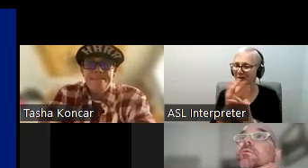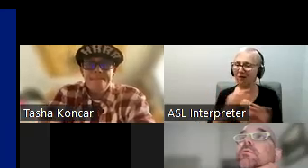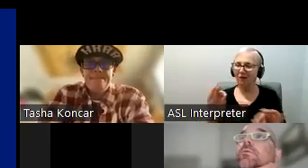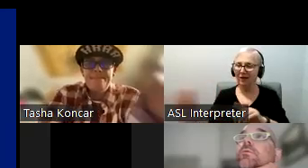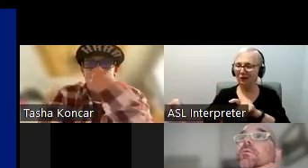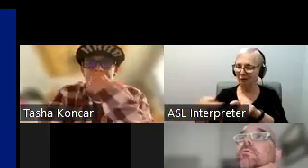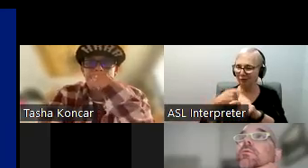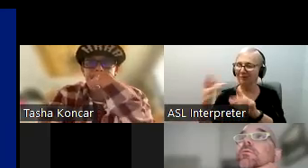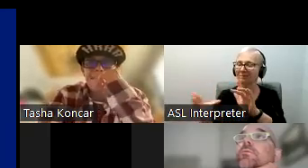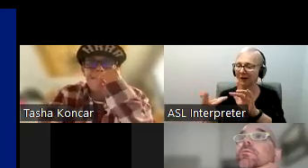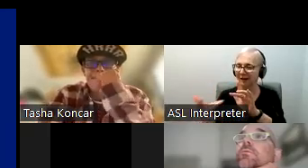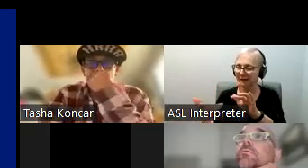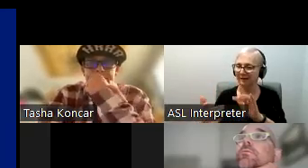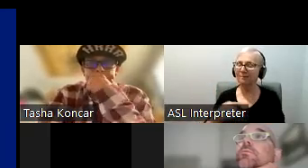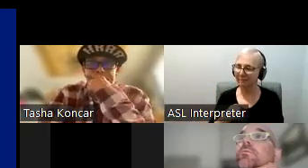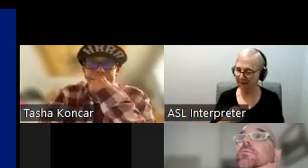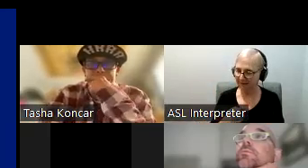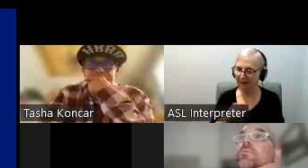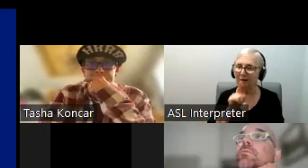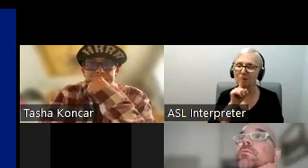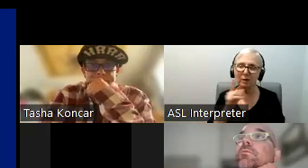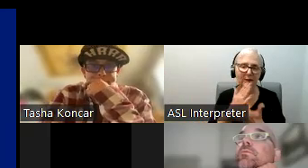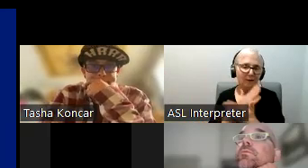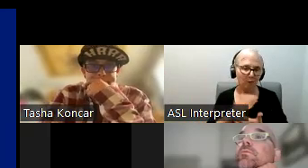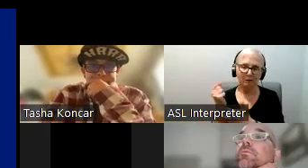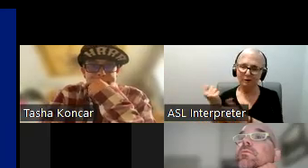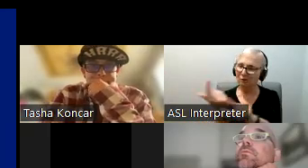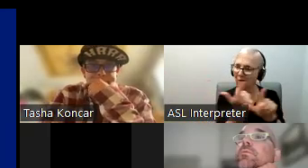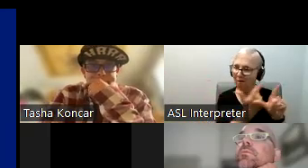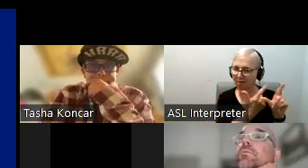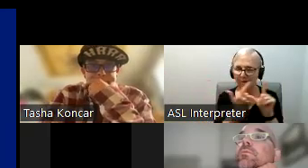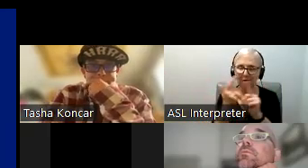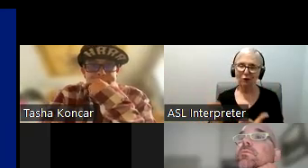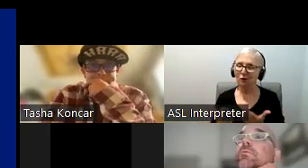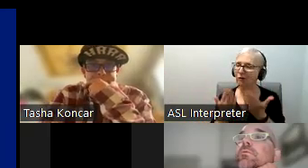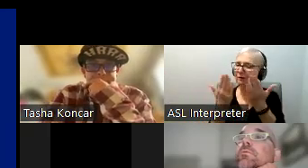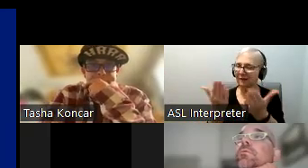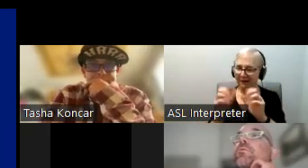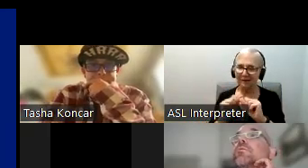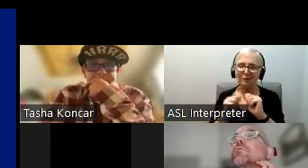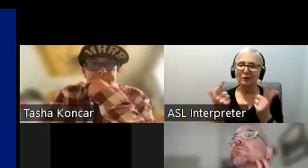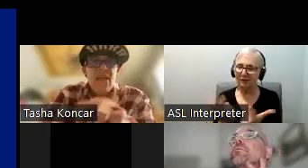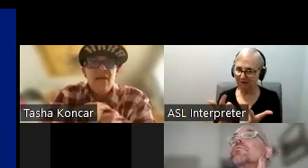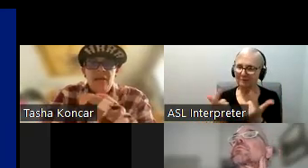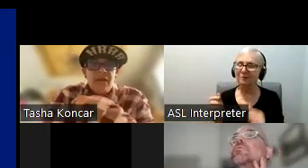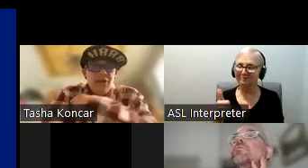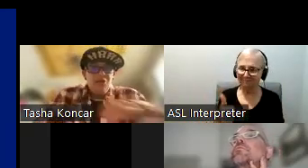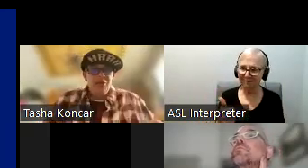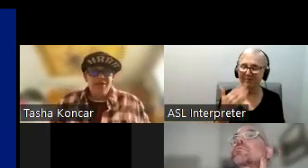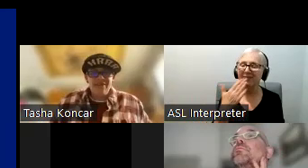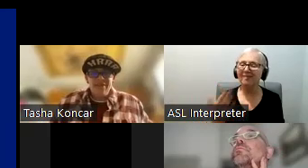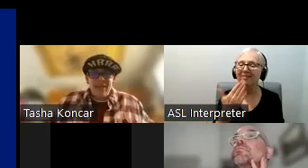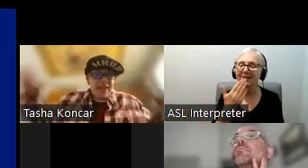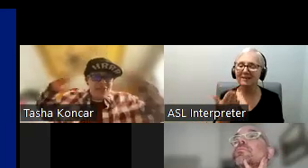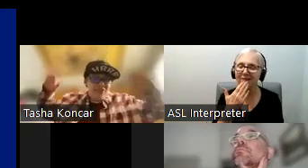any point. I really appreciate every single one of you and your dedication to this council. Thank you all.